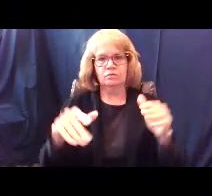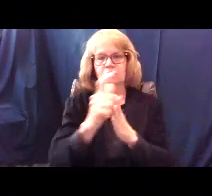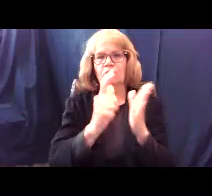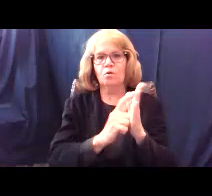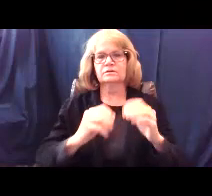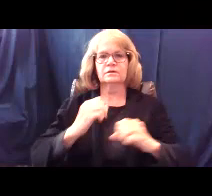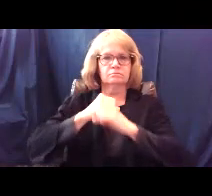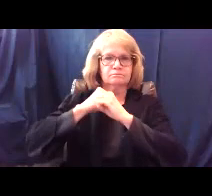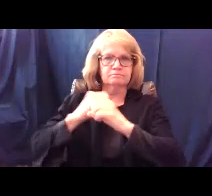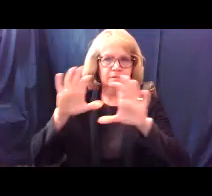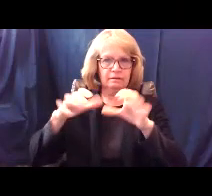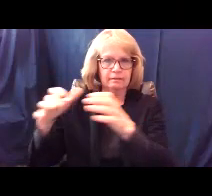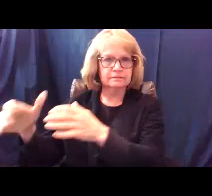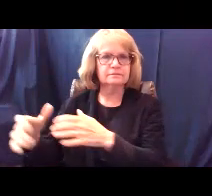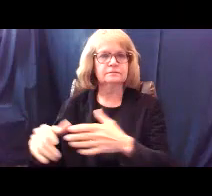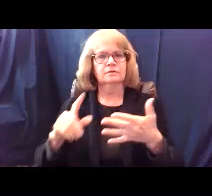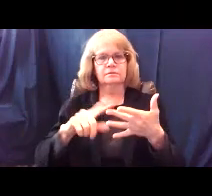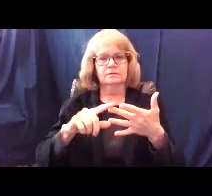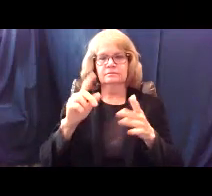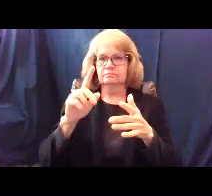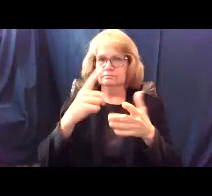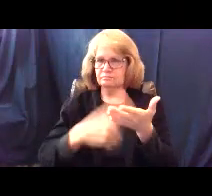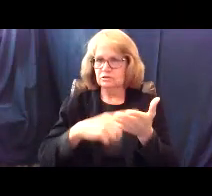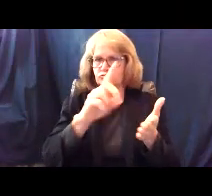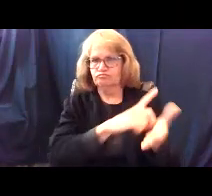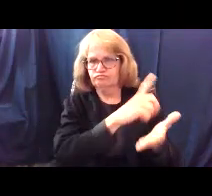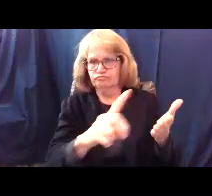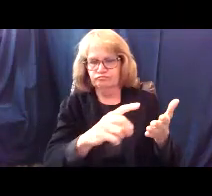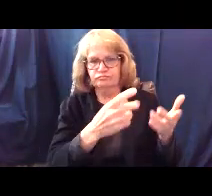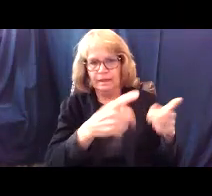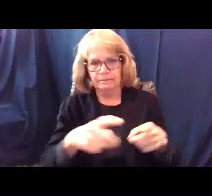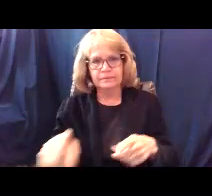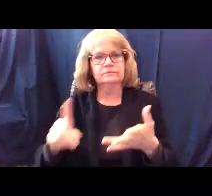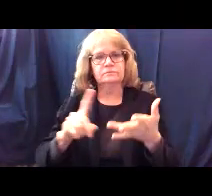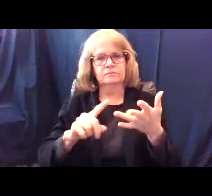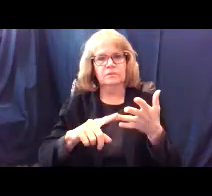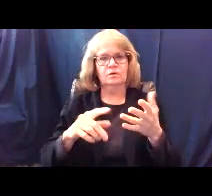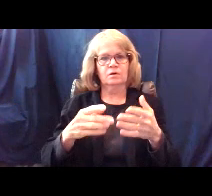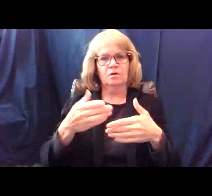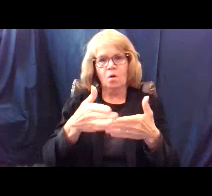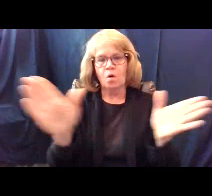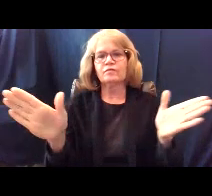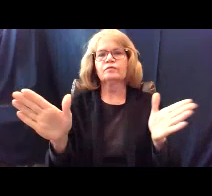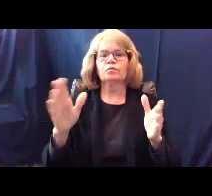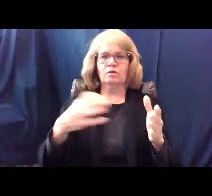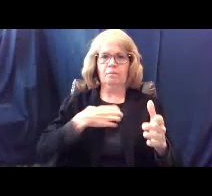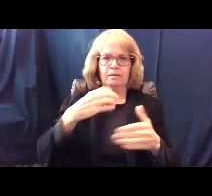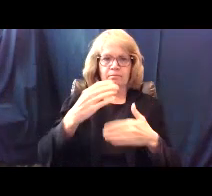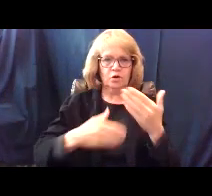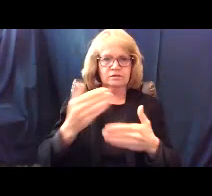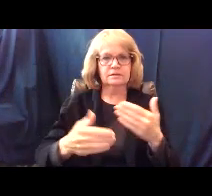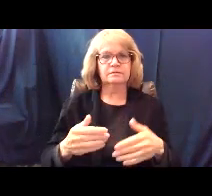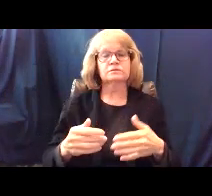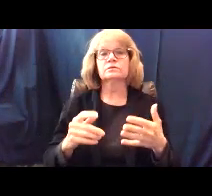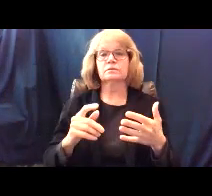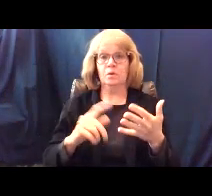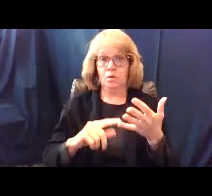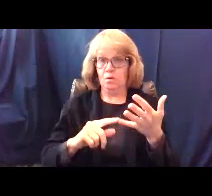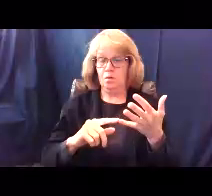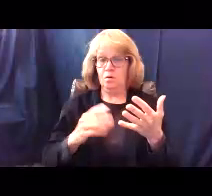to discuss discriminatory practices, and to provide an overview of the complaint process. Throughout the presentation, we